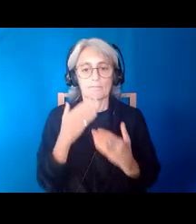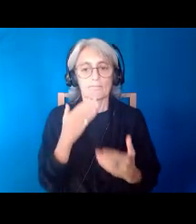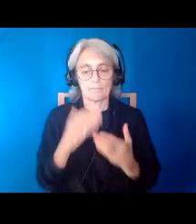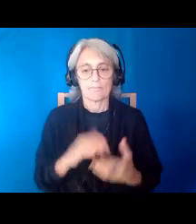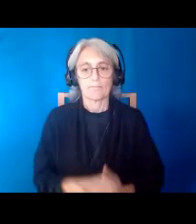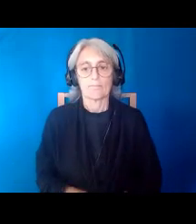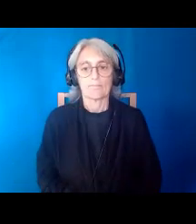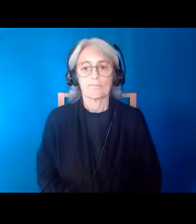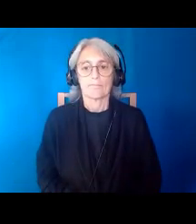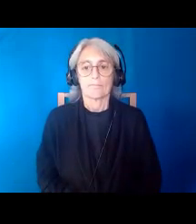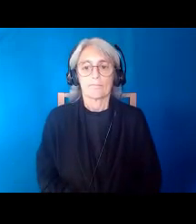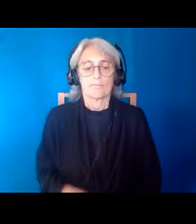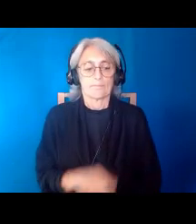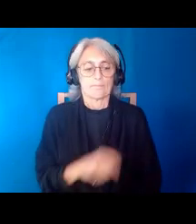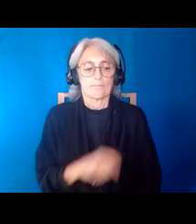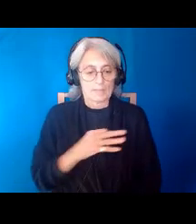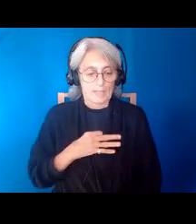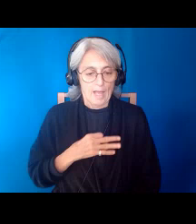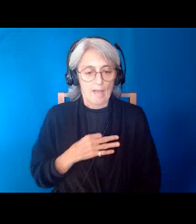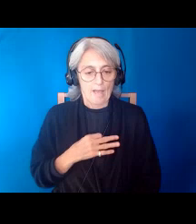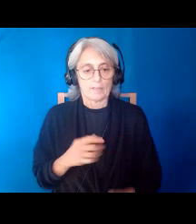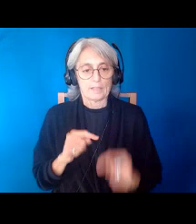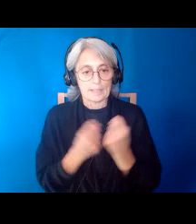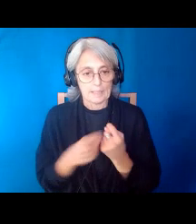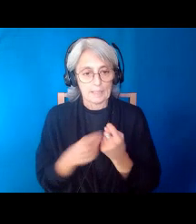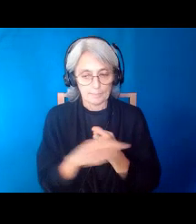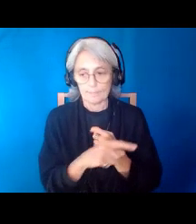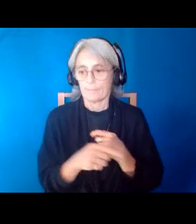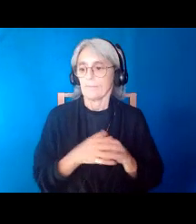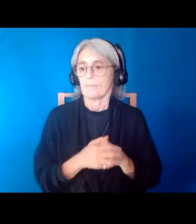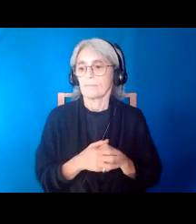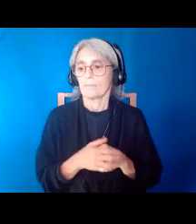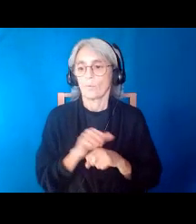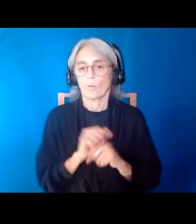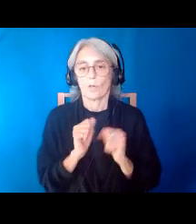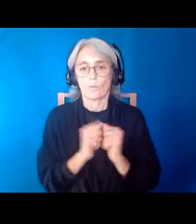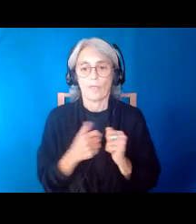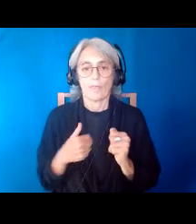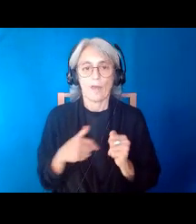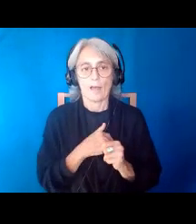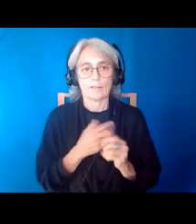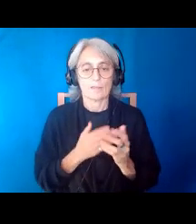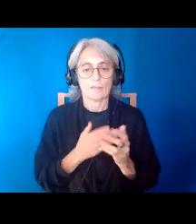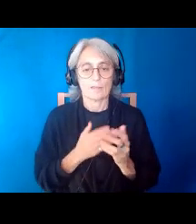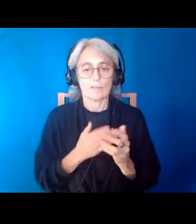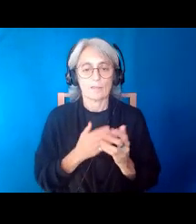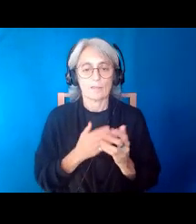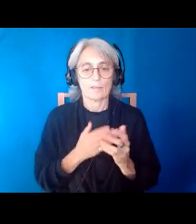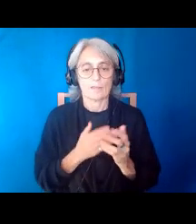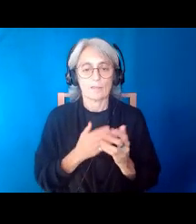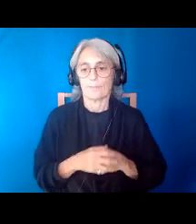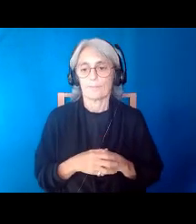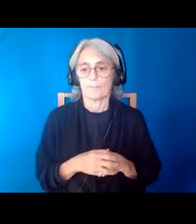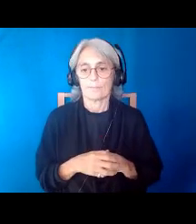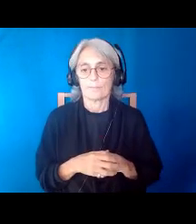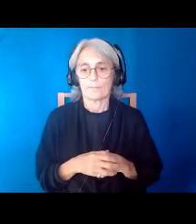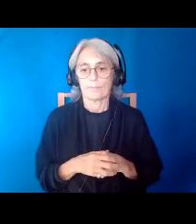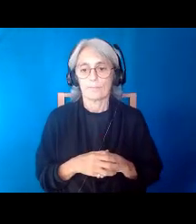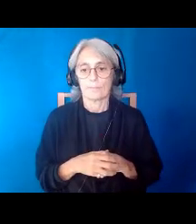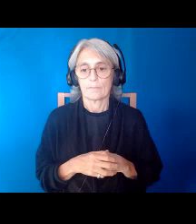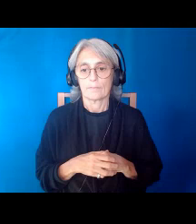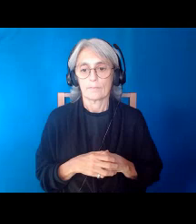and to the staff and supporting teams that have worked alongside of us throughout this journey. We didn't know what it was going to